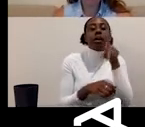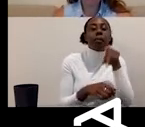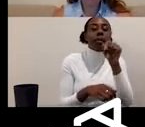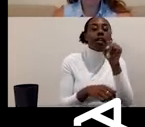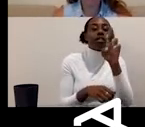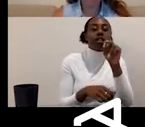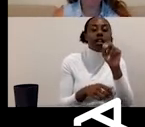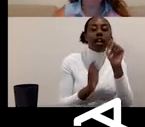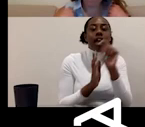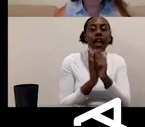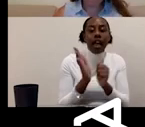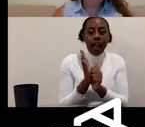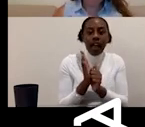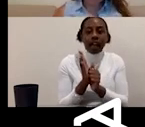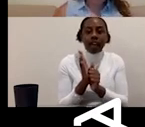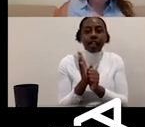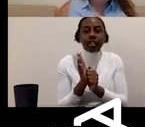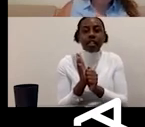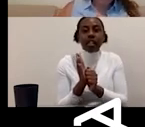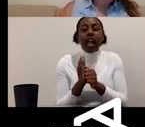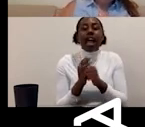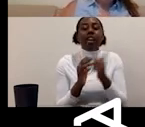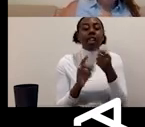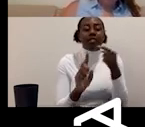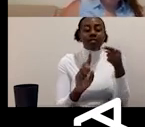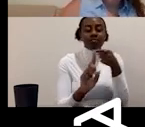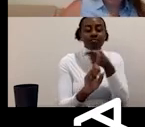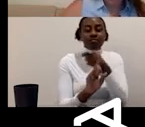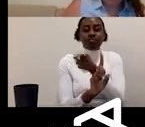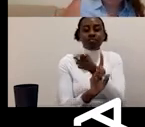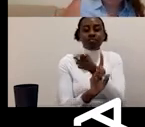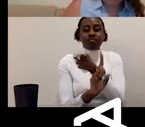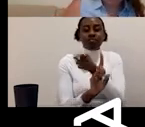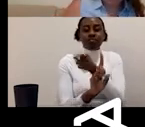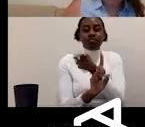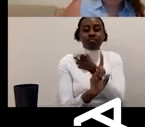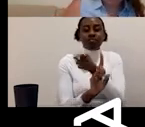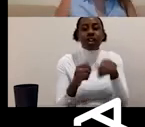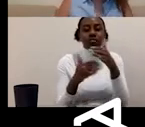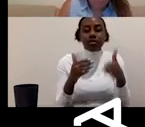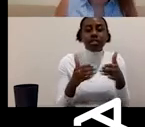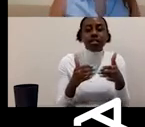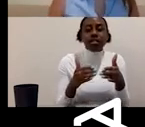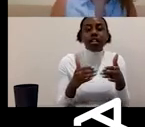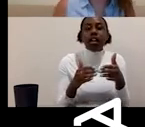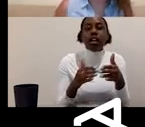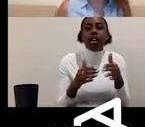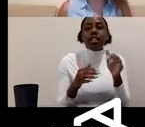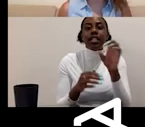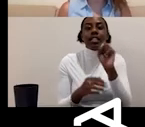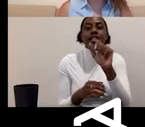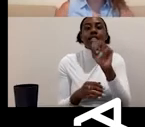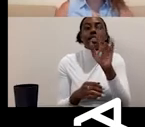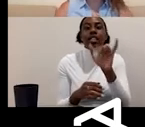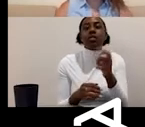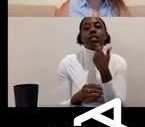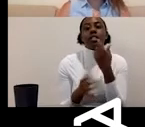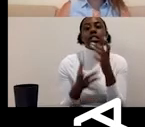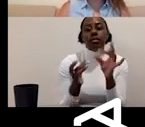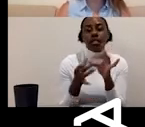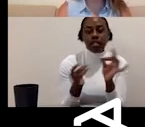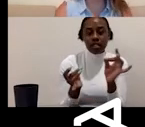just talking about within national security laws that can be used to surveil and criminalize protesters.